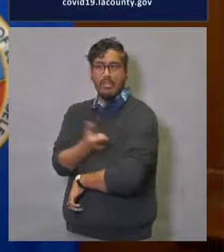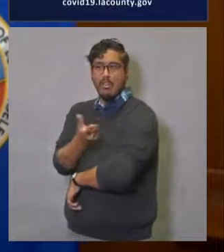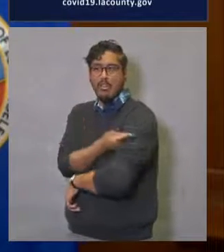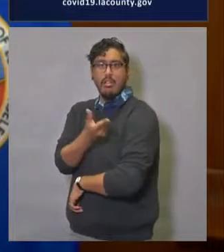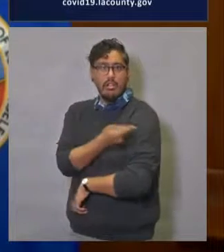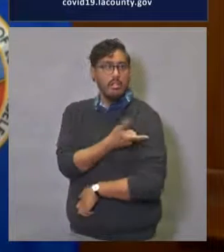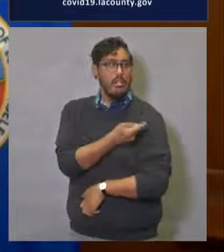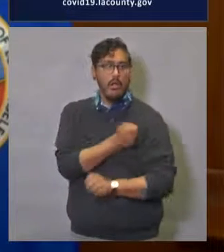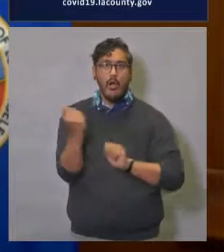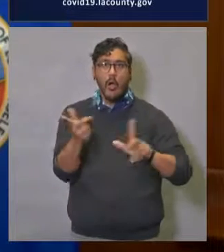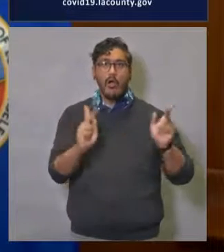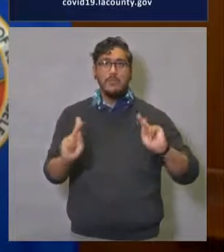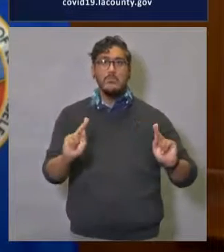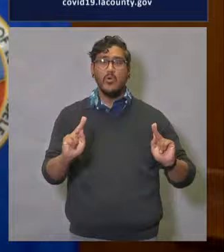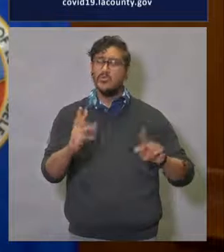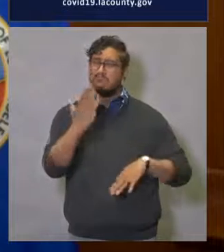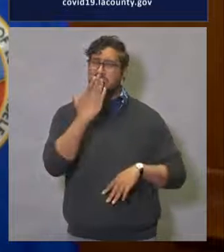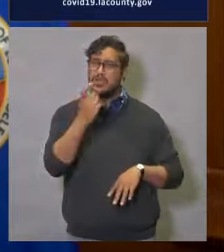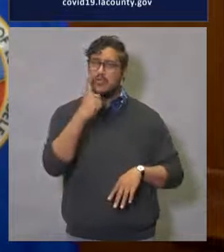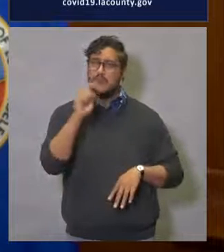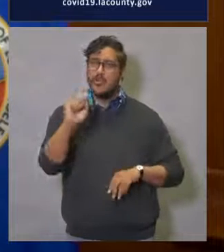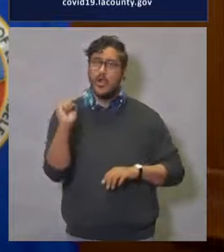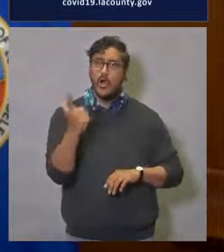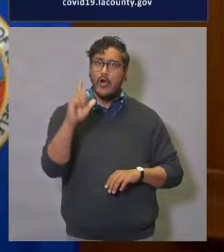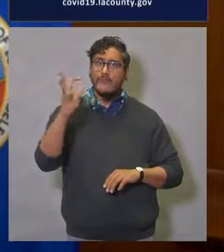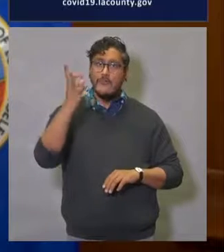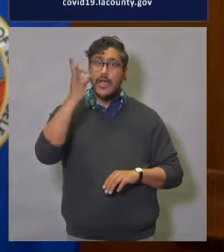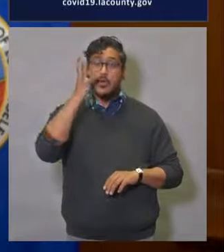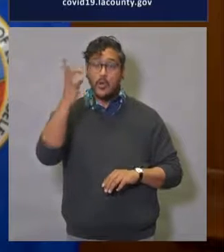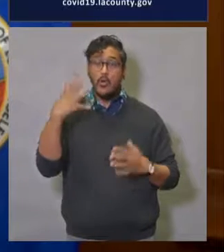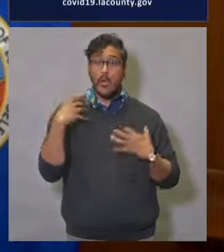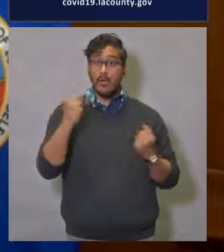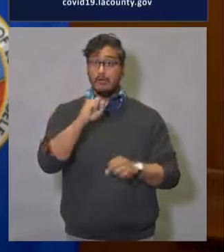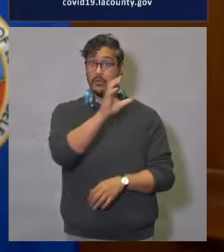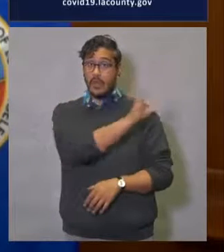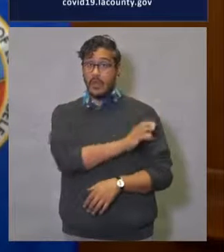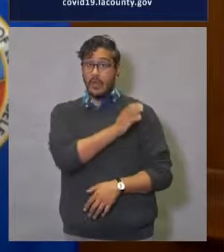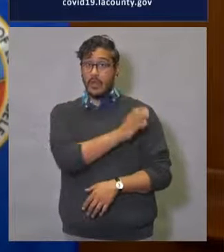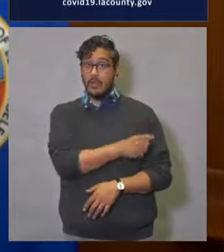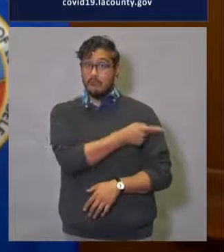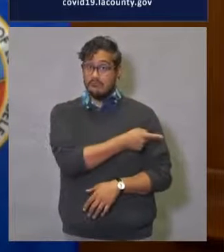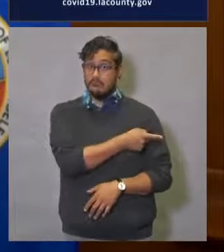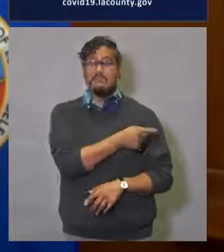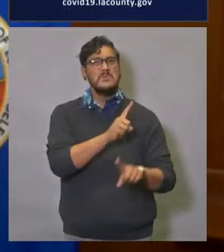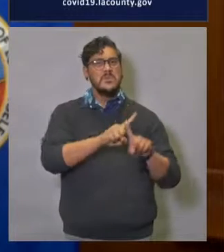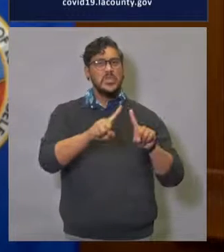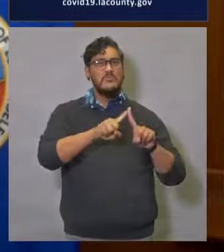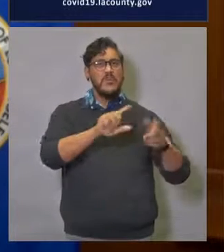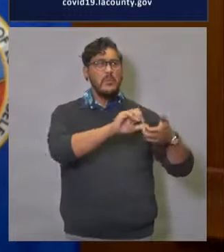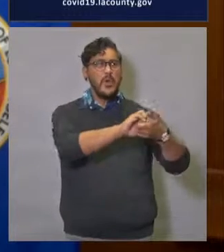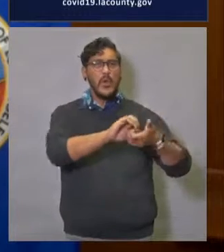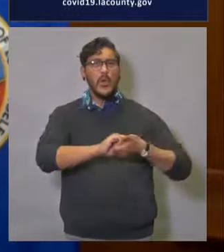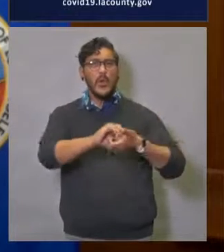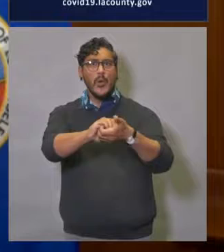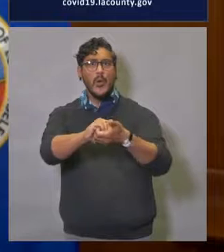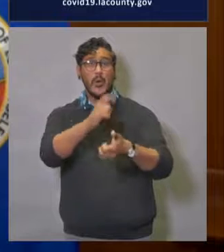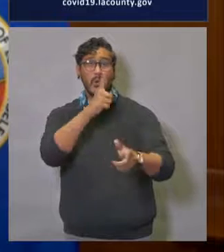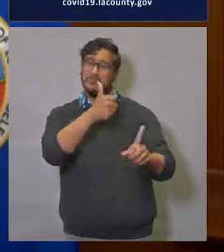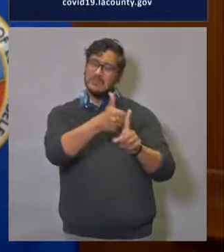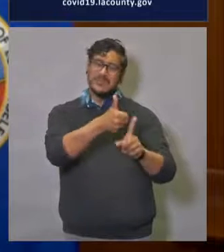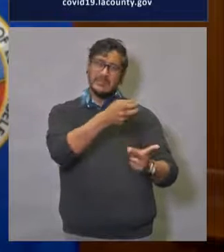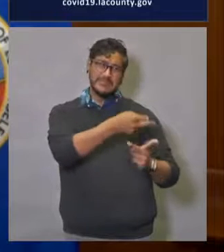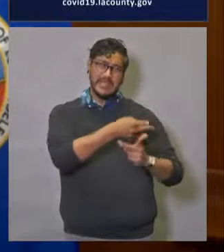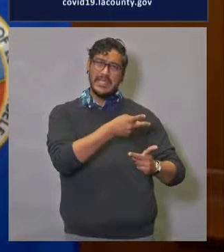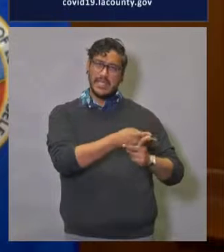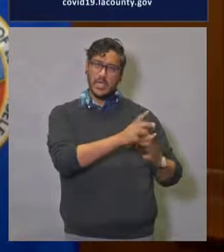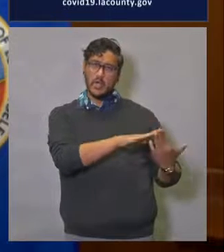recognition to our federally qualified health clinics, our health partners who provide care for our most in need and hardest hit